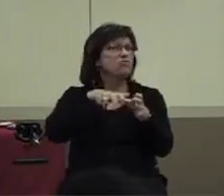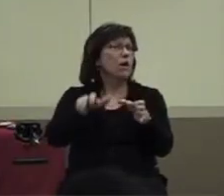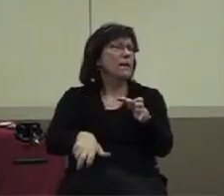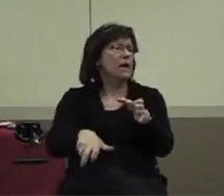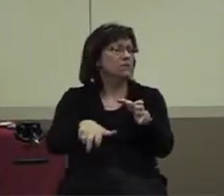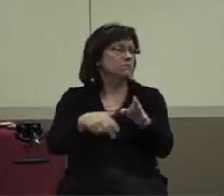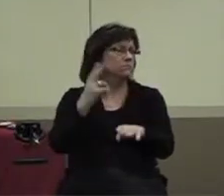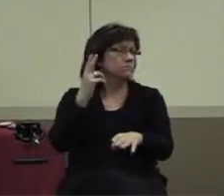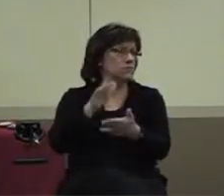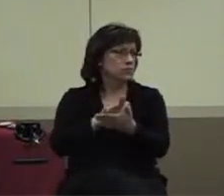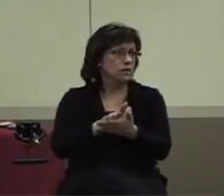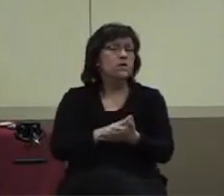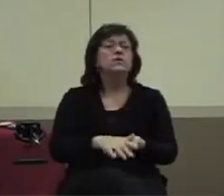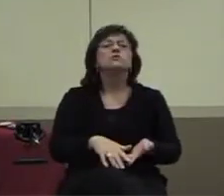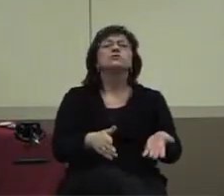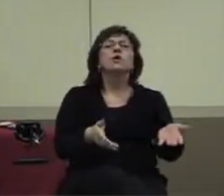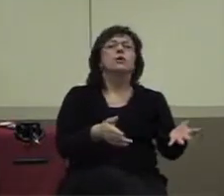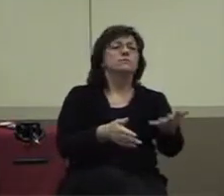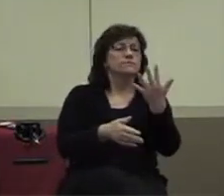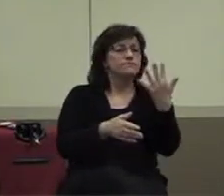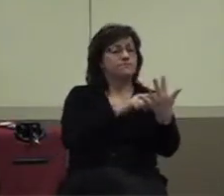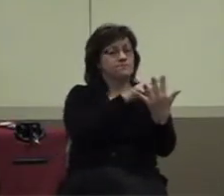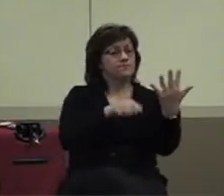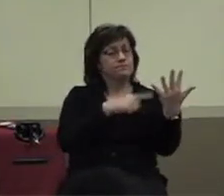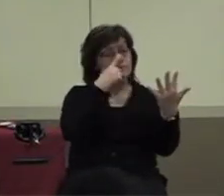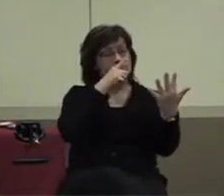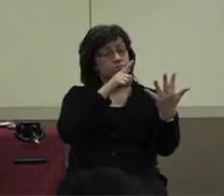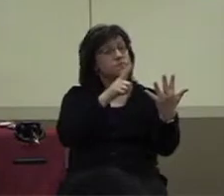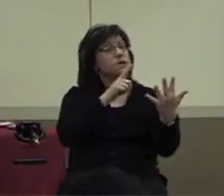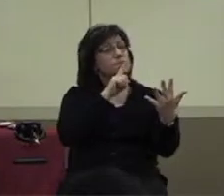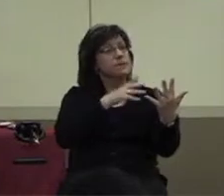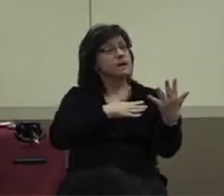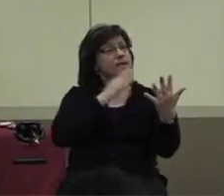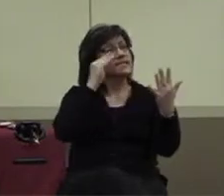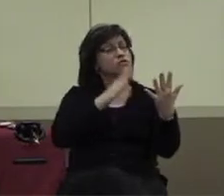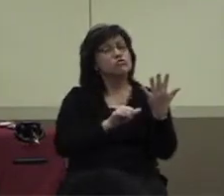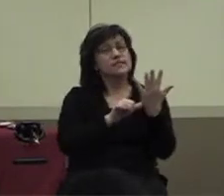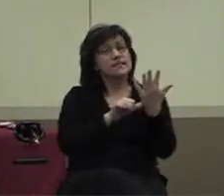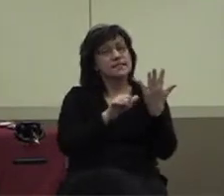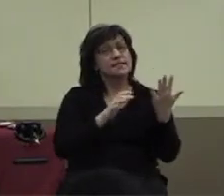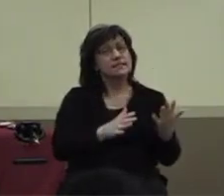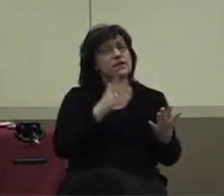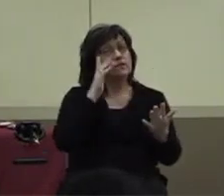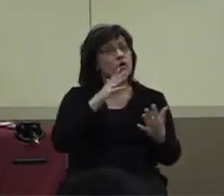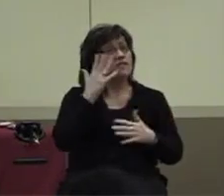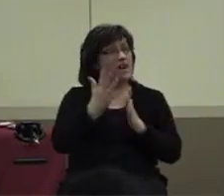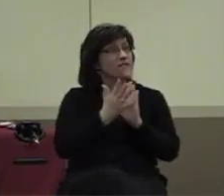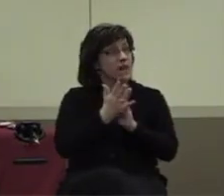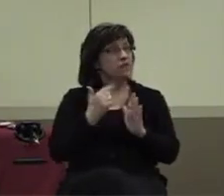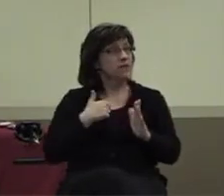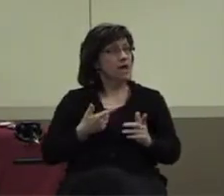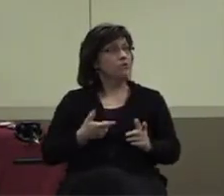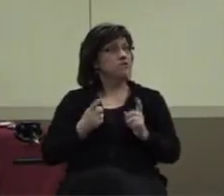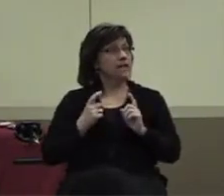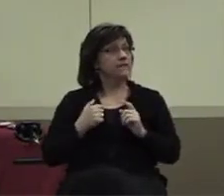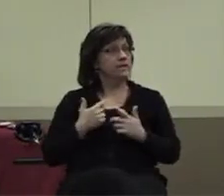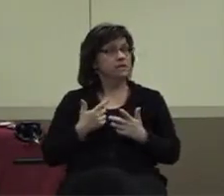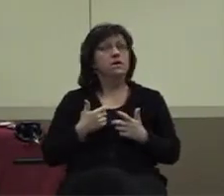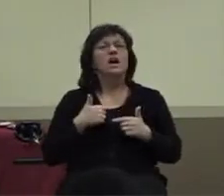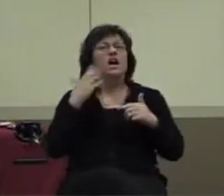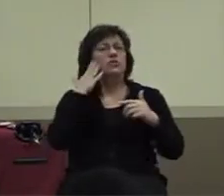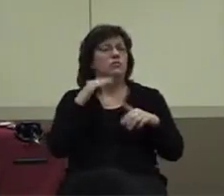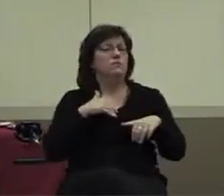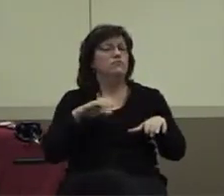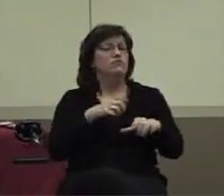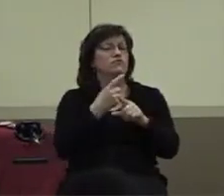5 kids to be my teacher assistants for the 5 hours that I was allowed to have. I knew I was doing the right thing when I had a teacher come in